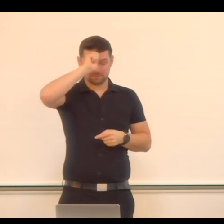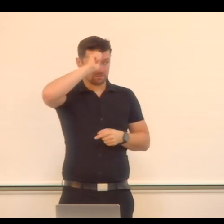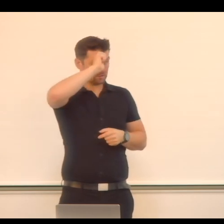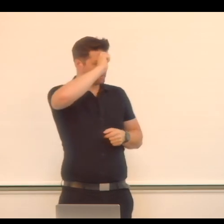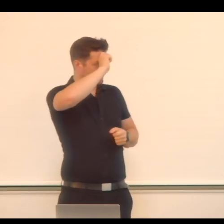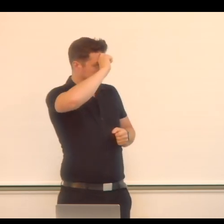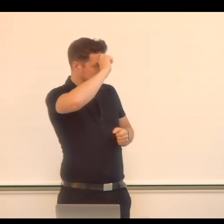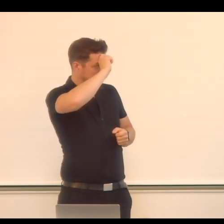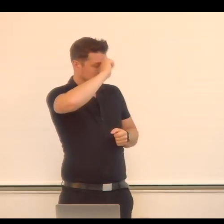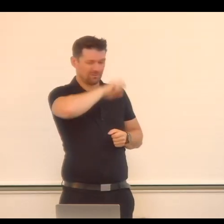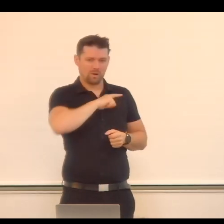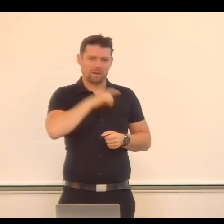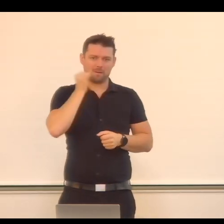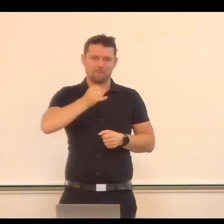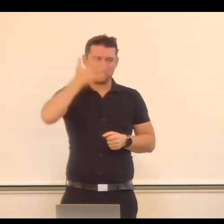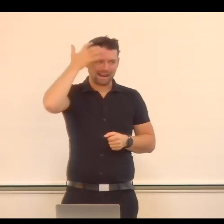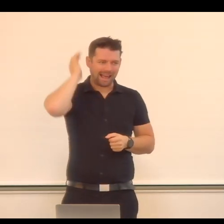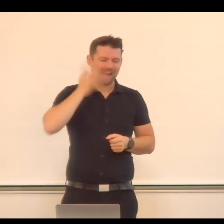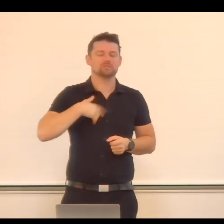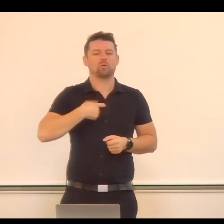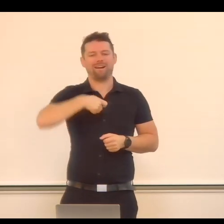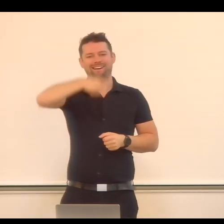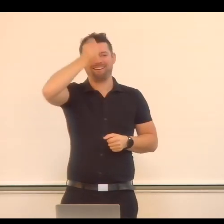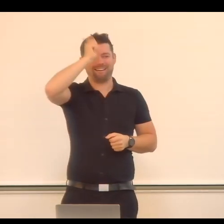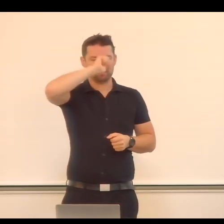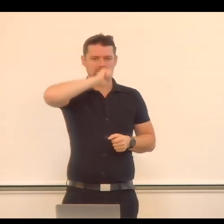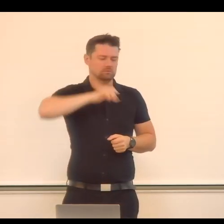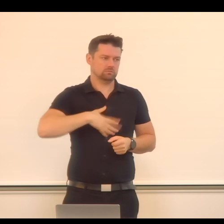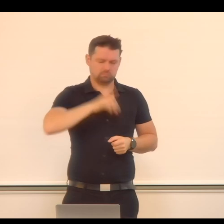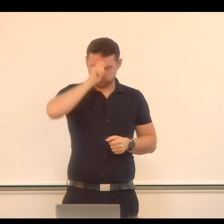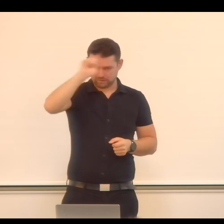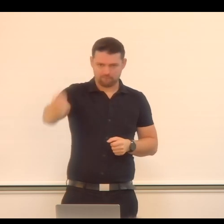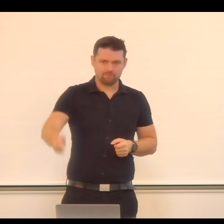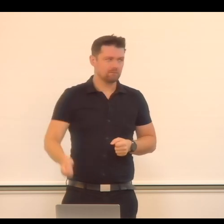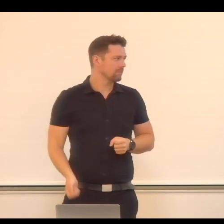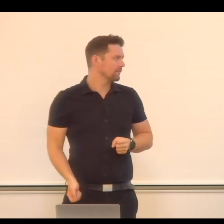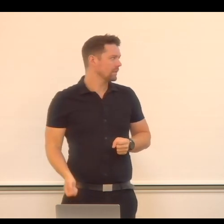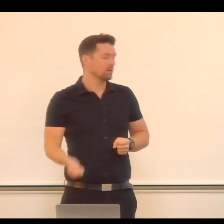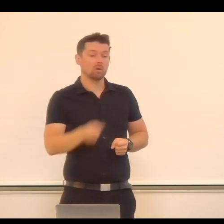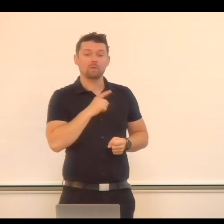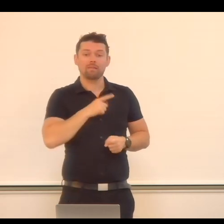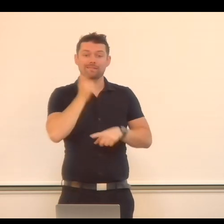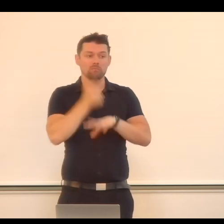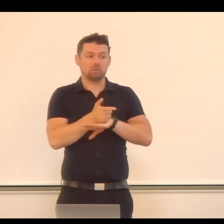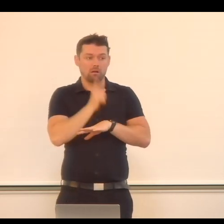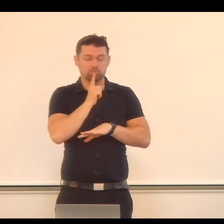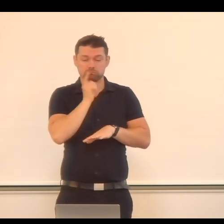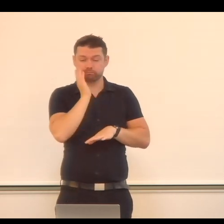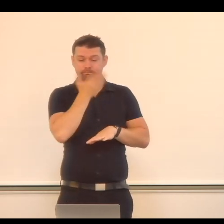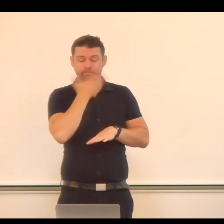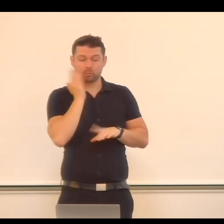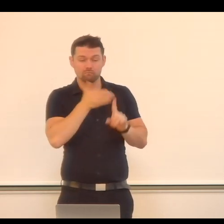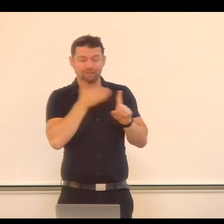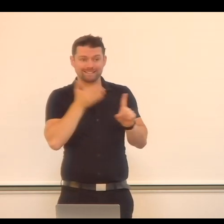because I had bed hair, I woken up, so I put a hat on in the morning, and they told me to take off the hat because the cameras couldn't recognize my face